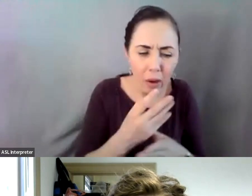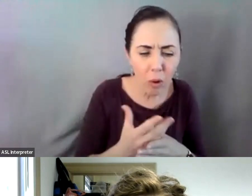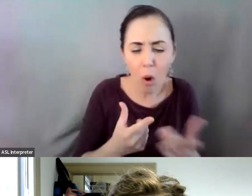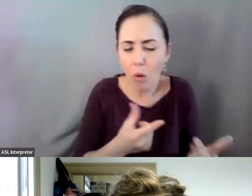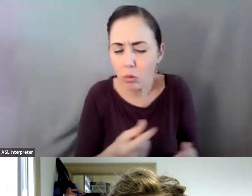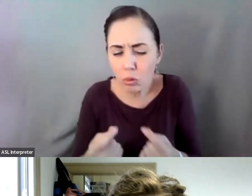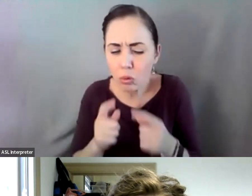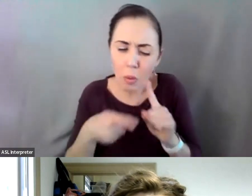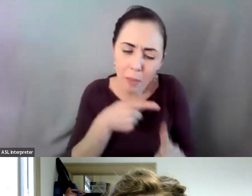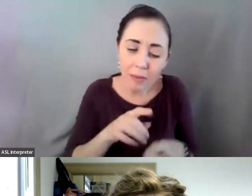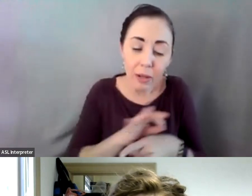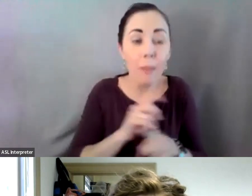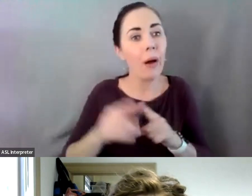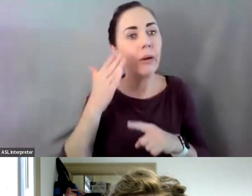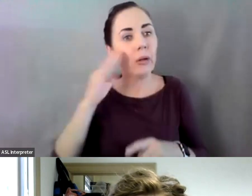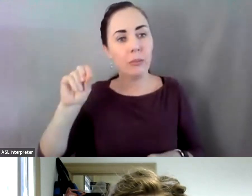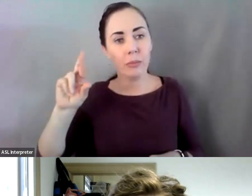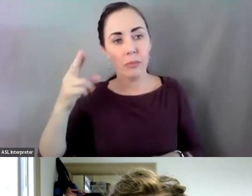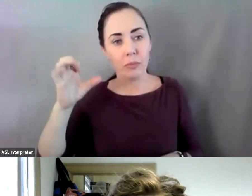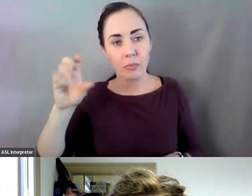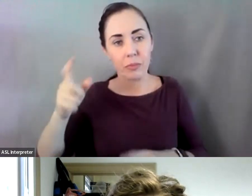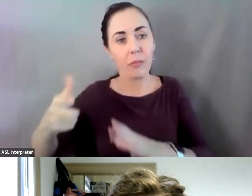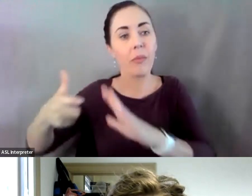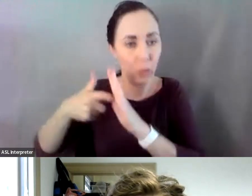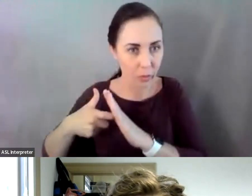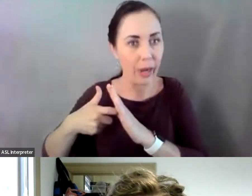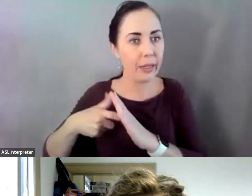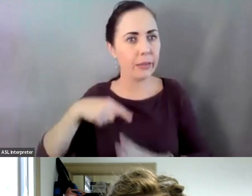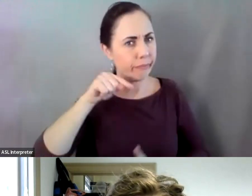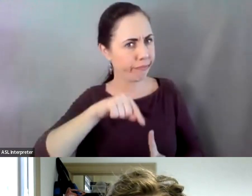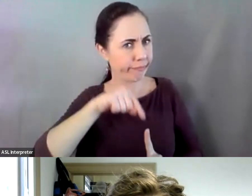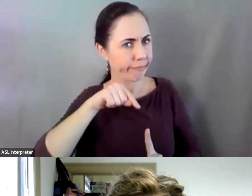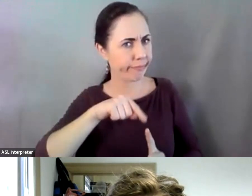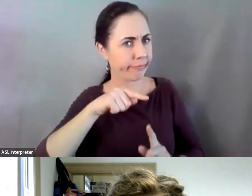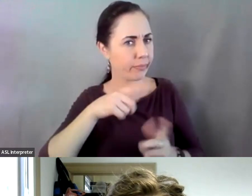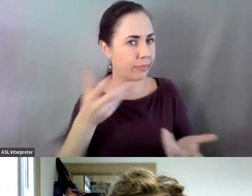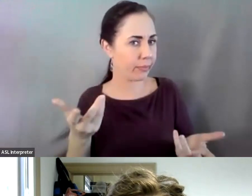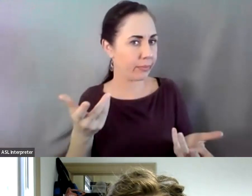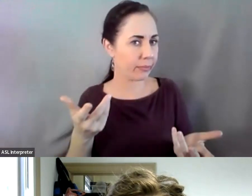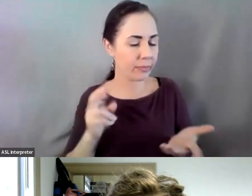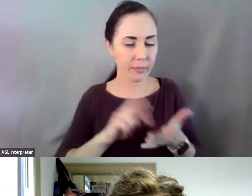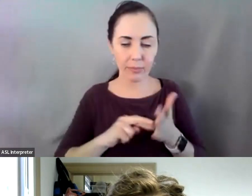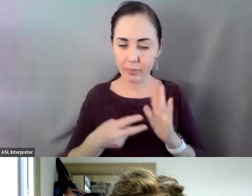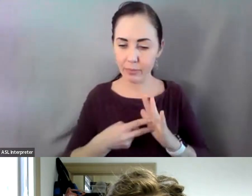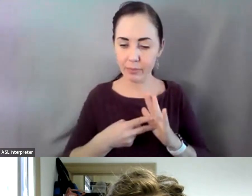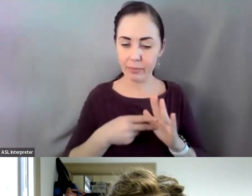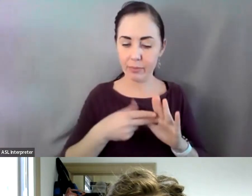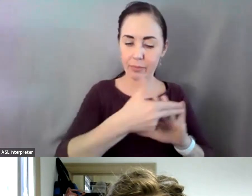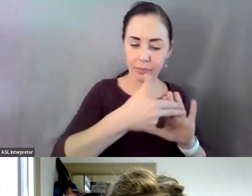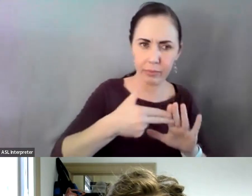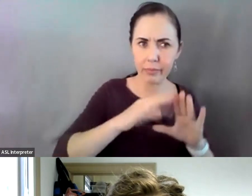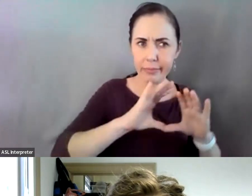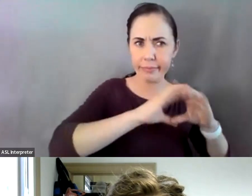different orchids to grow. And so that's something that the ways of classifying fungi are starting